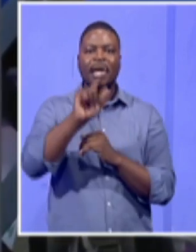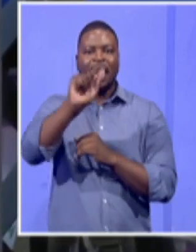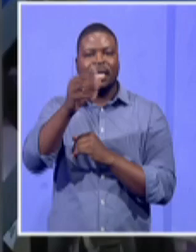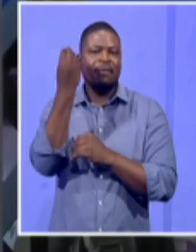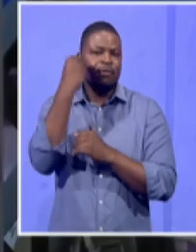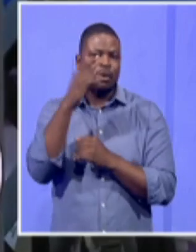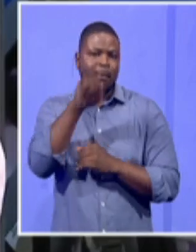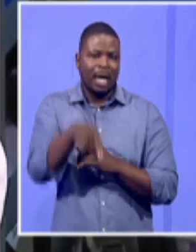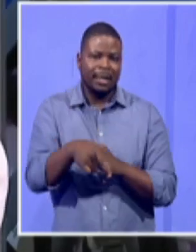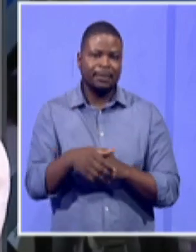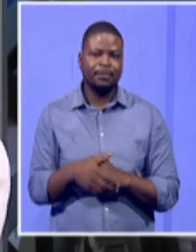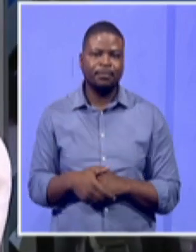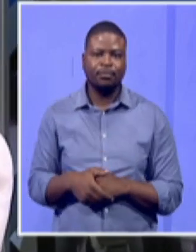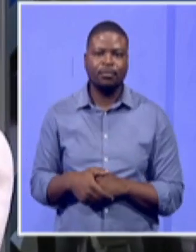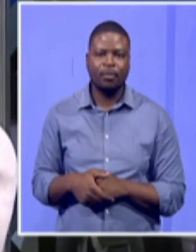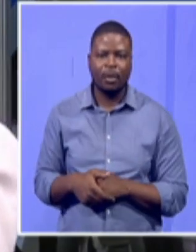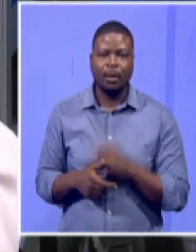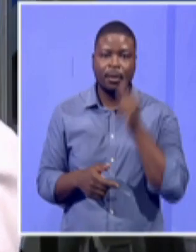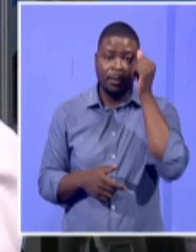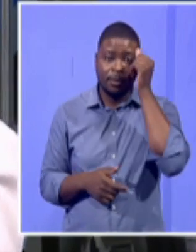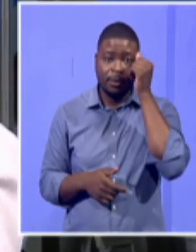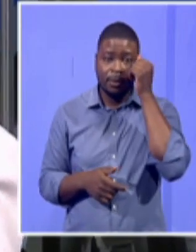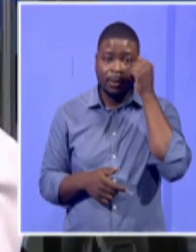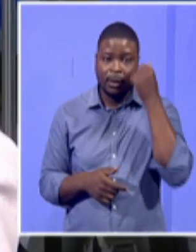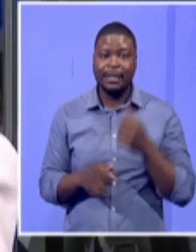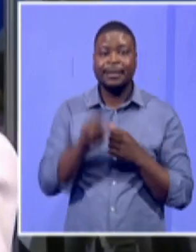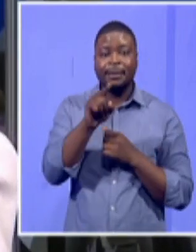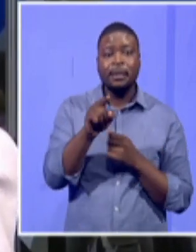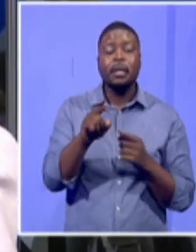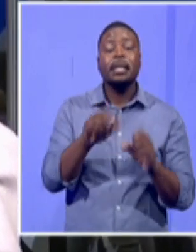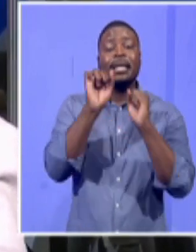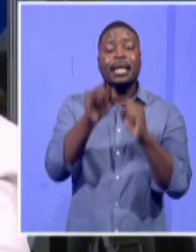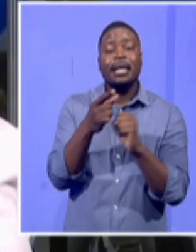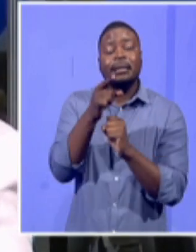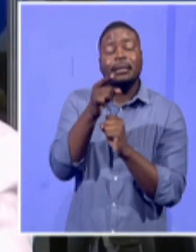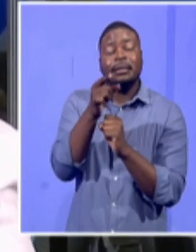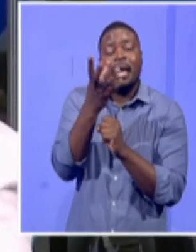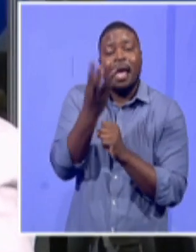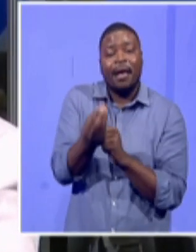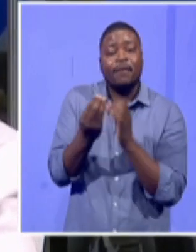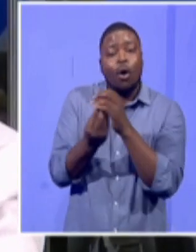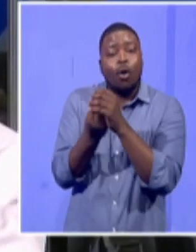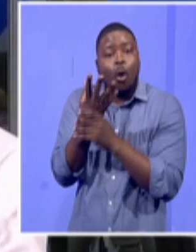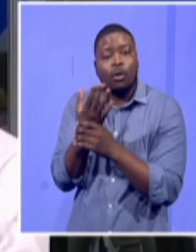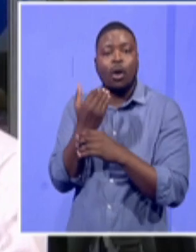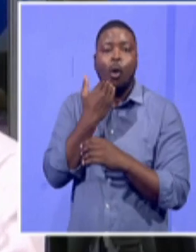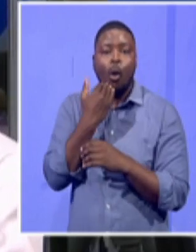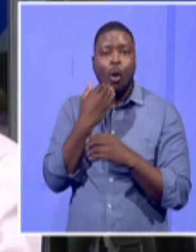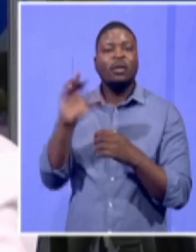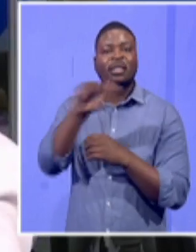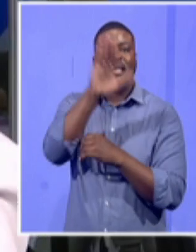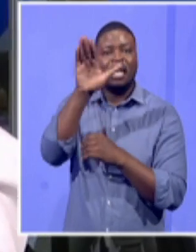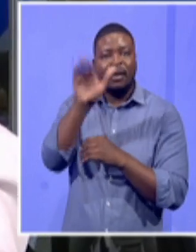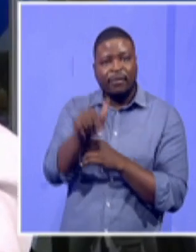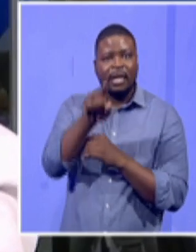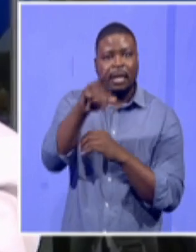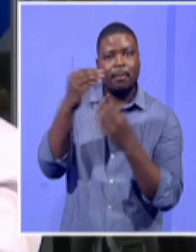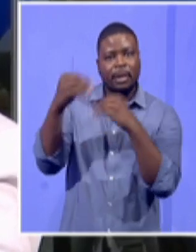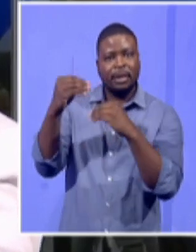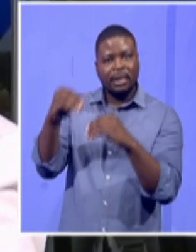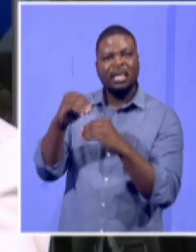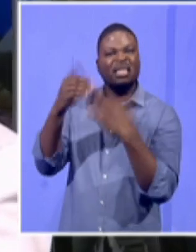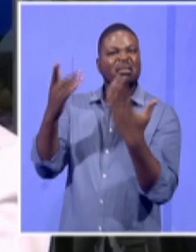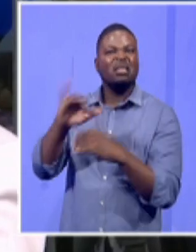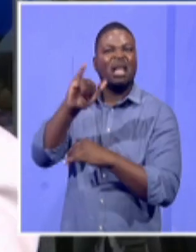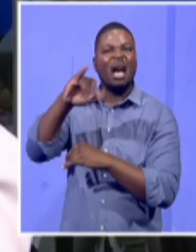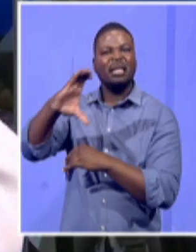said no, we've surpassed that part, which is encouraging that there is growth for South African businesses in the world of ICT. But